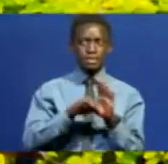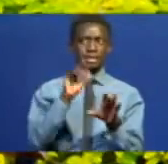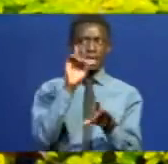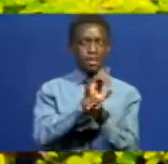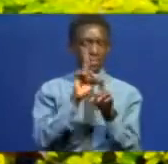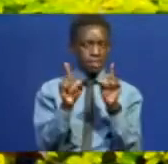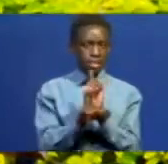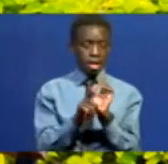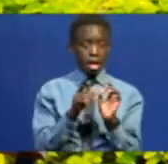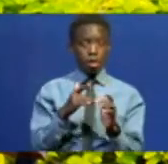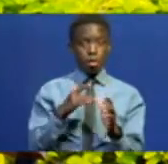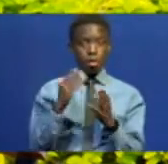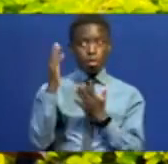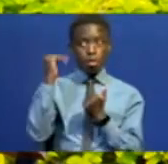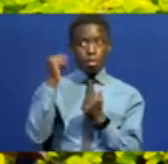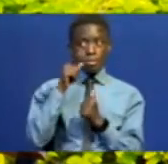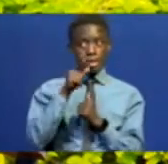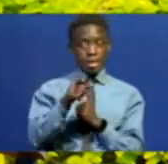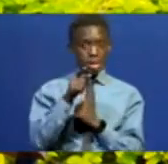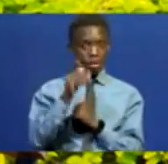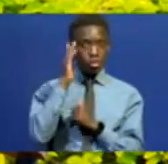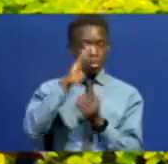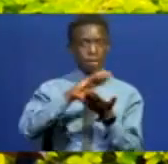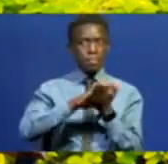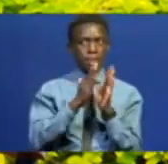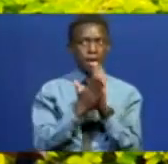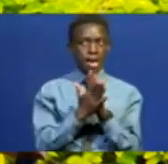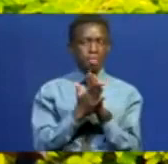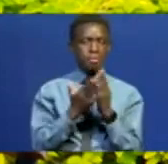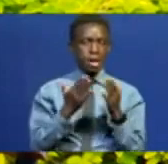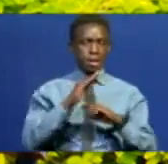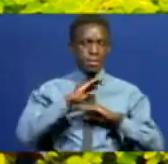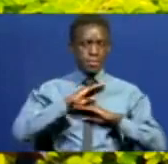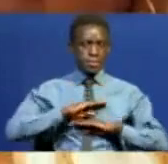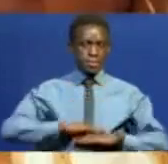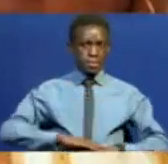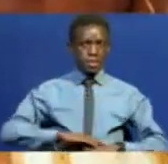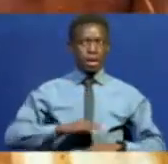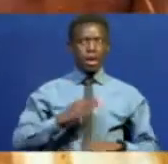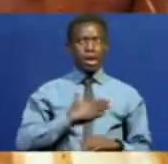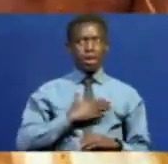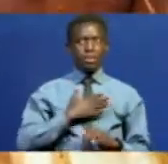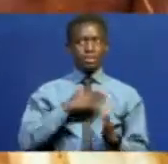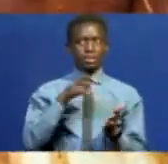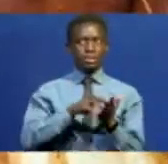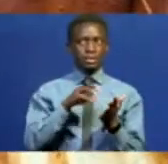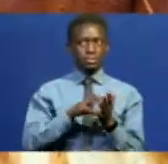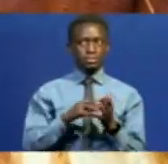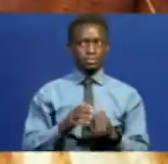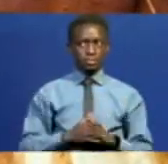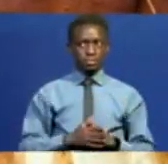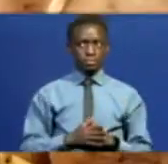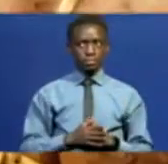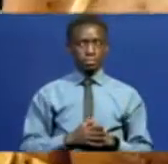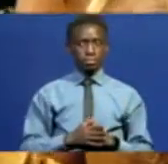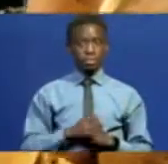film will be a comedic relief to the current state of our country. Roger Tukinyongo tutabadilisha